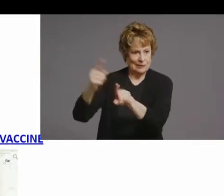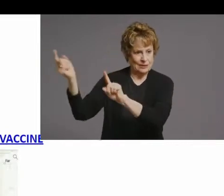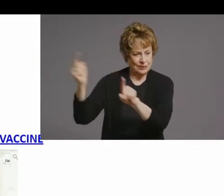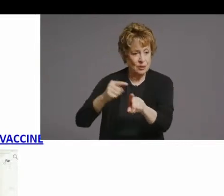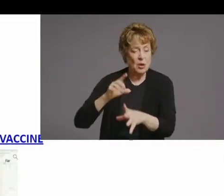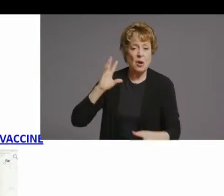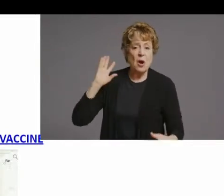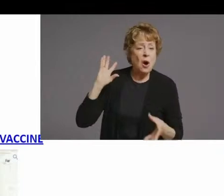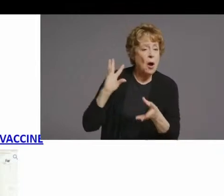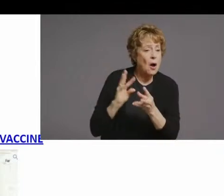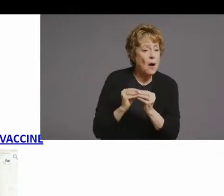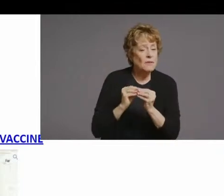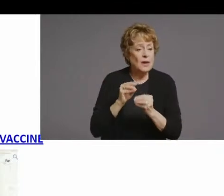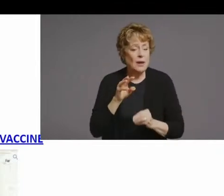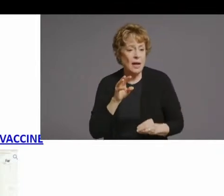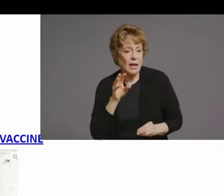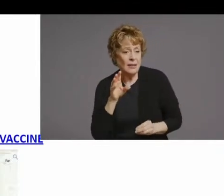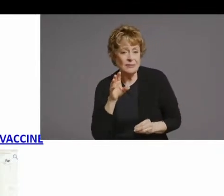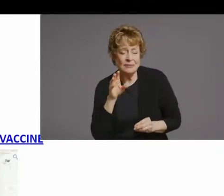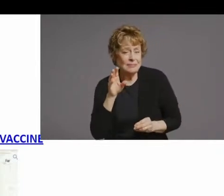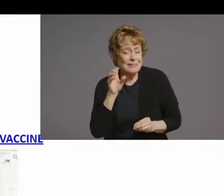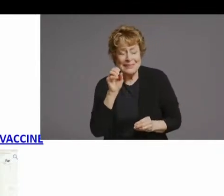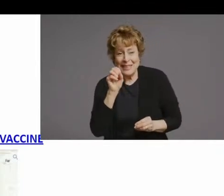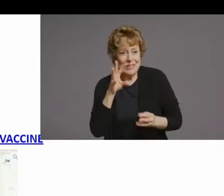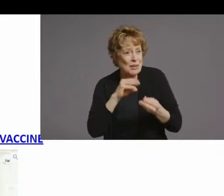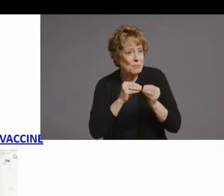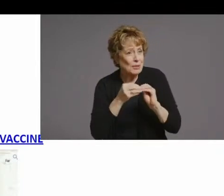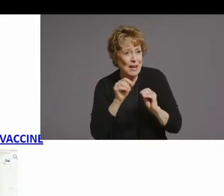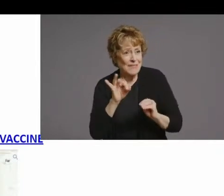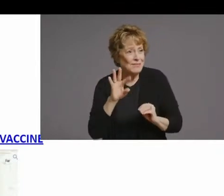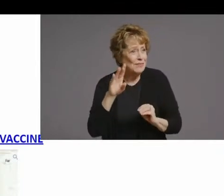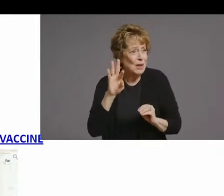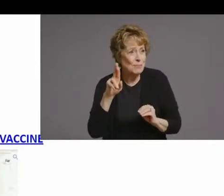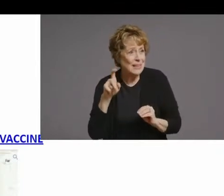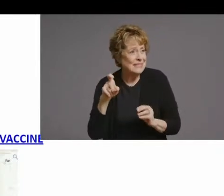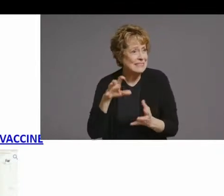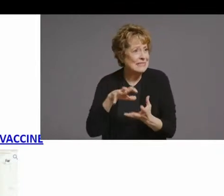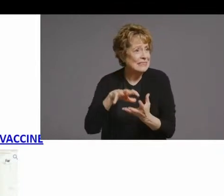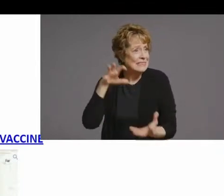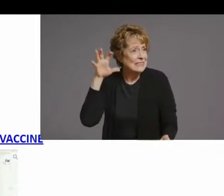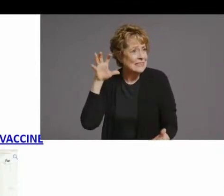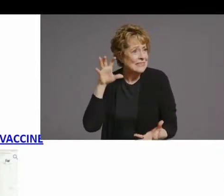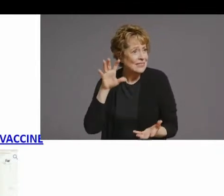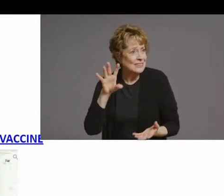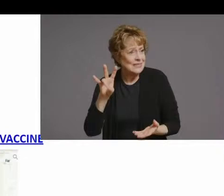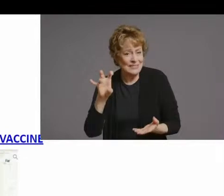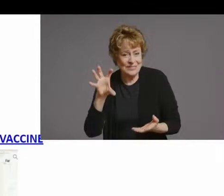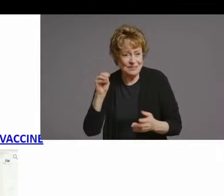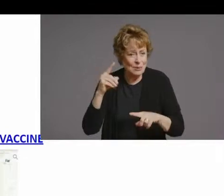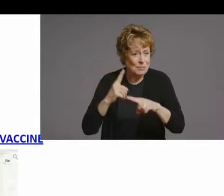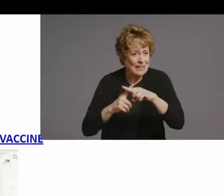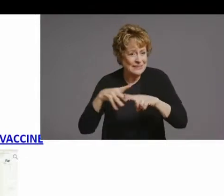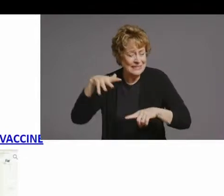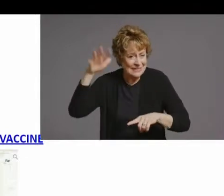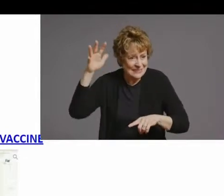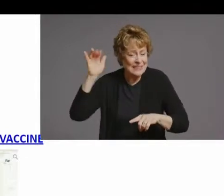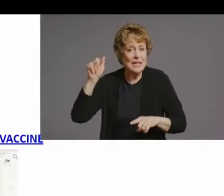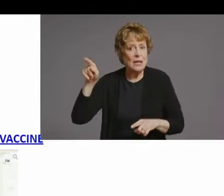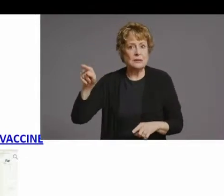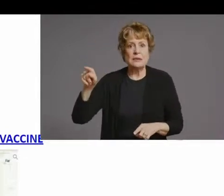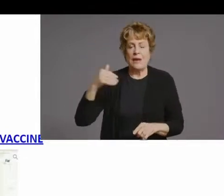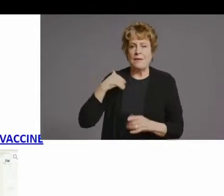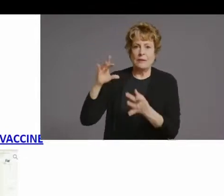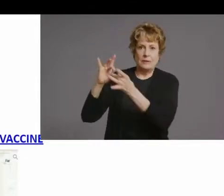pharmacies have been receiving vaccine through the CDC Retail Pharmacy Partnership Program. And so that's been really good.